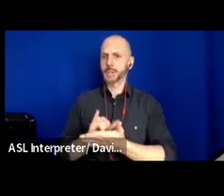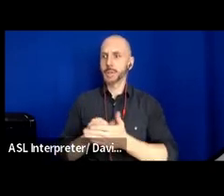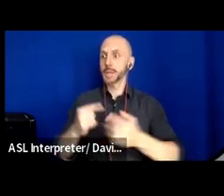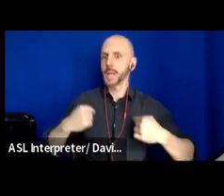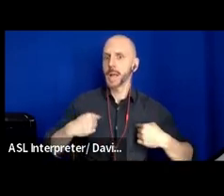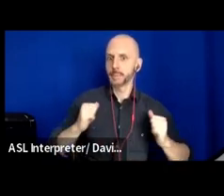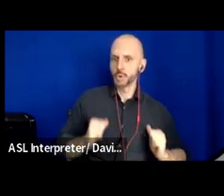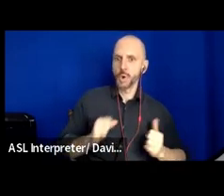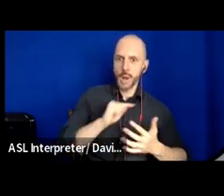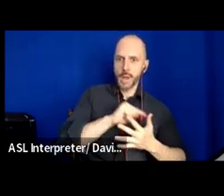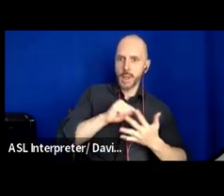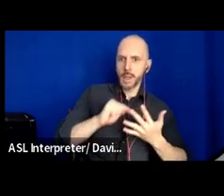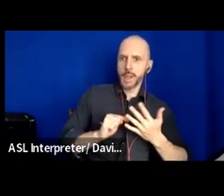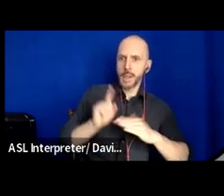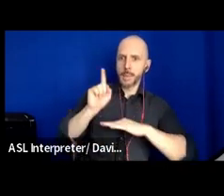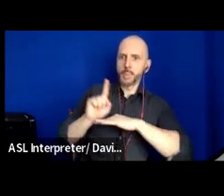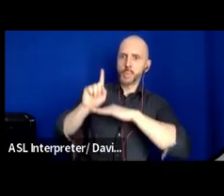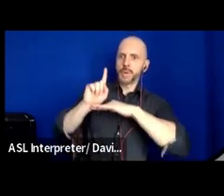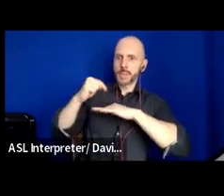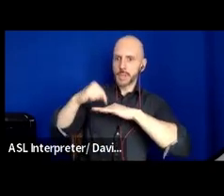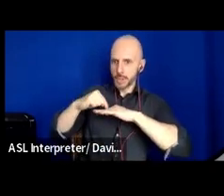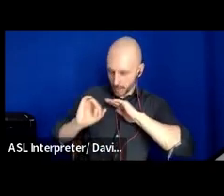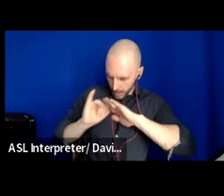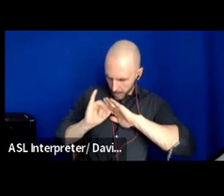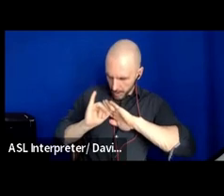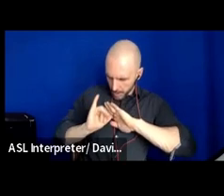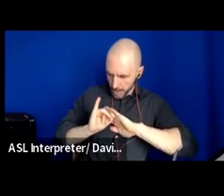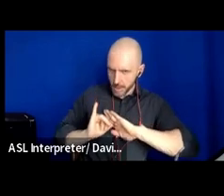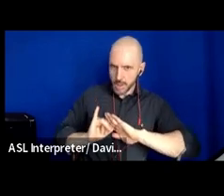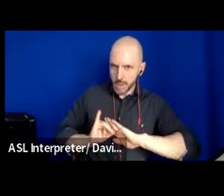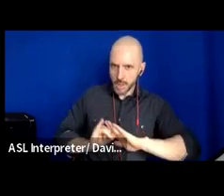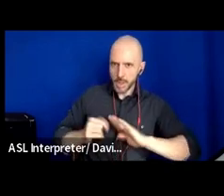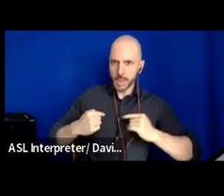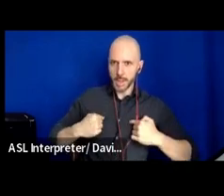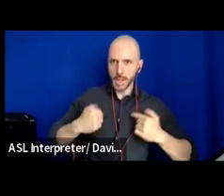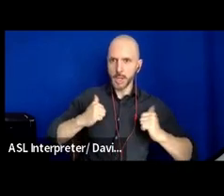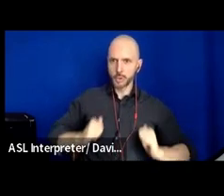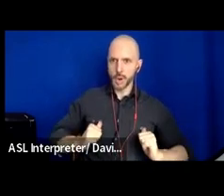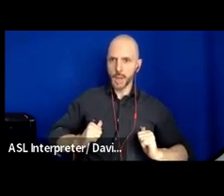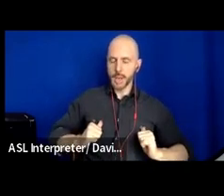that there's something I don't know I'm doing or saying that might